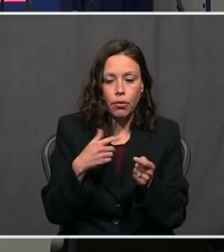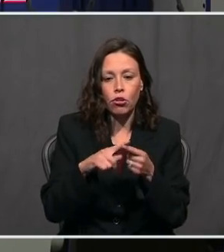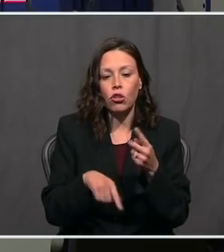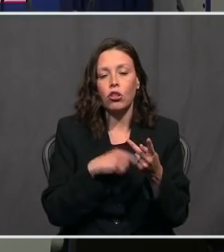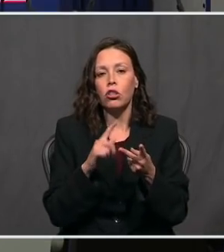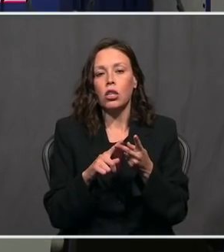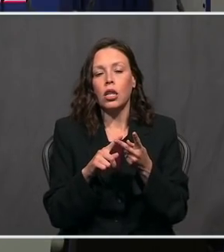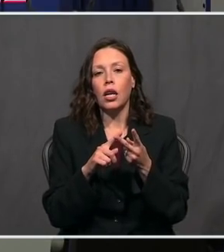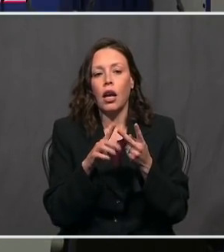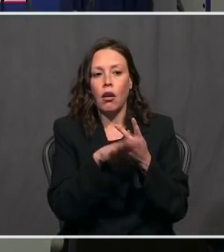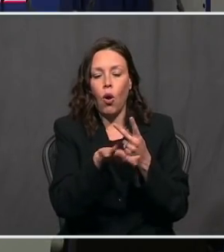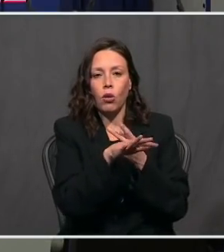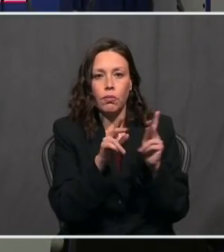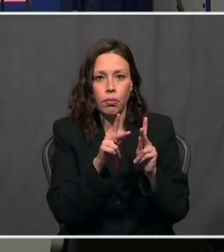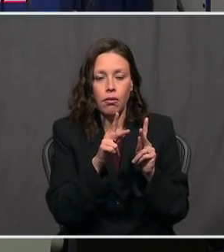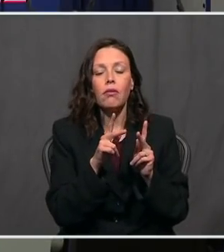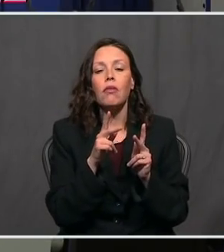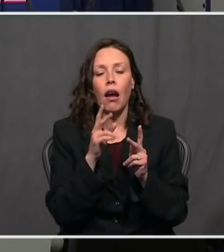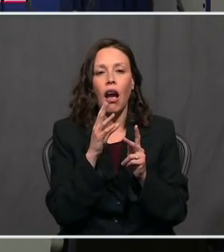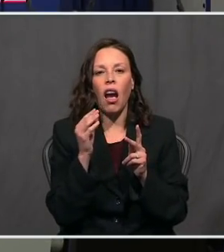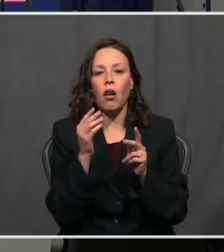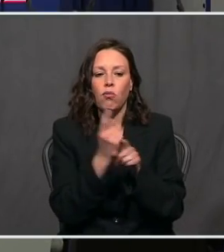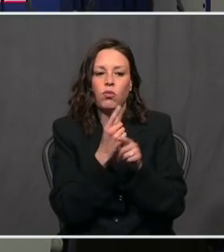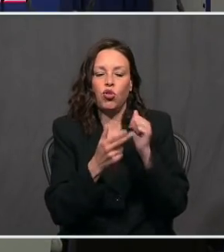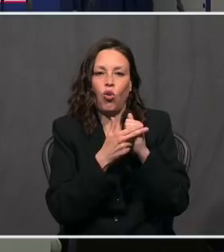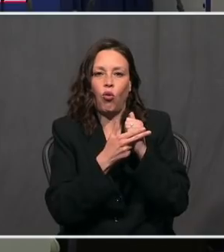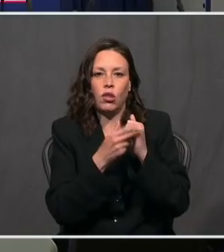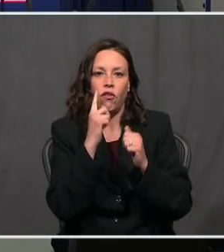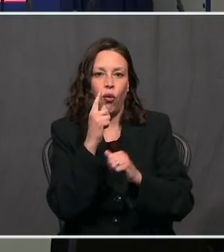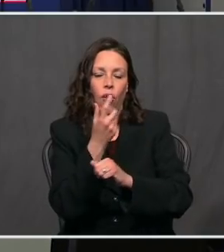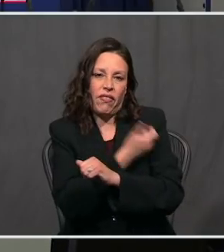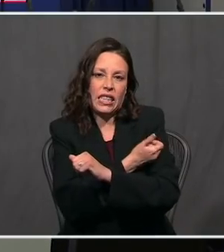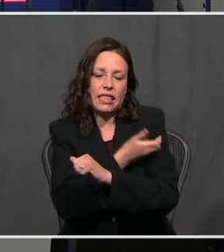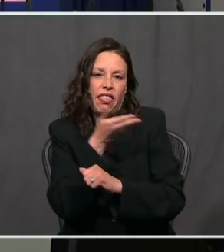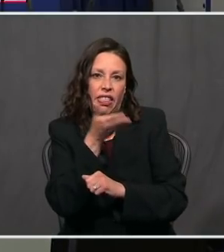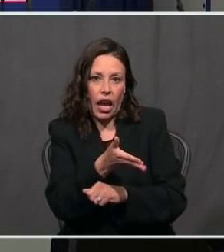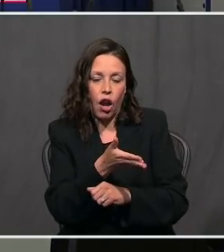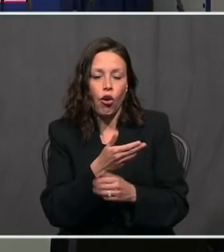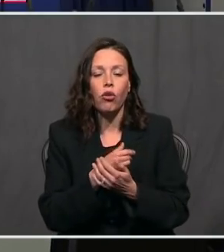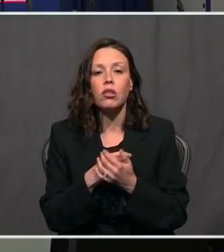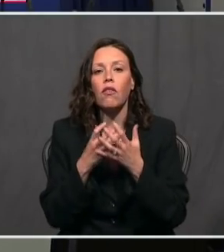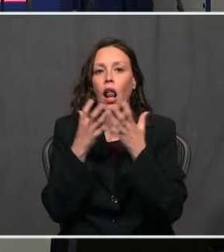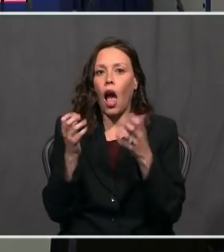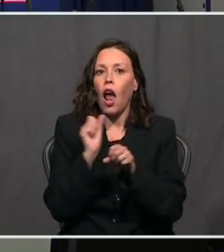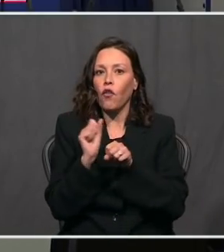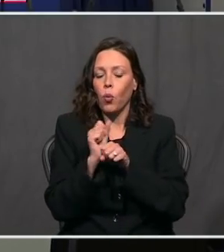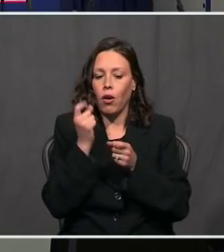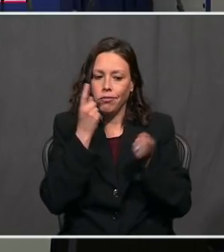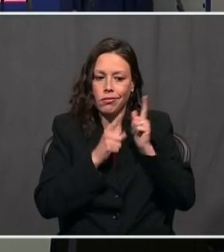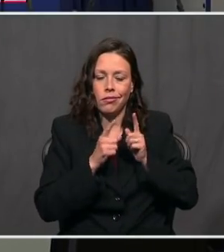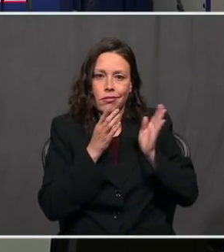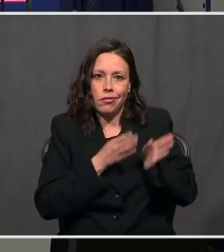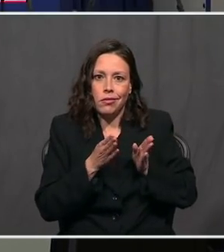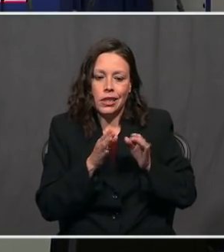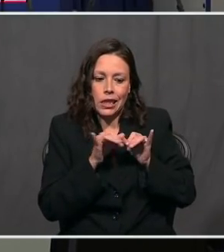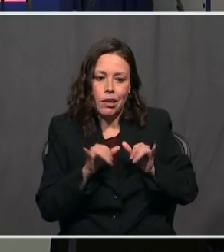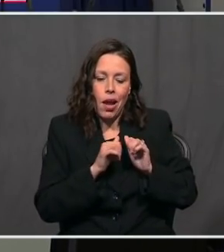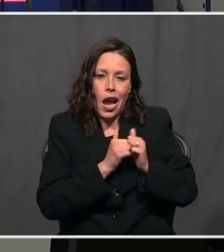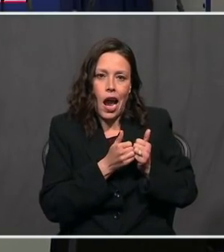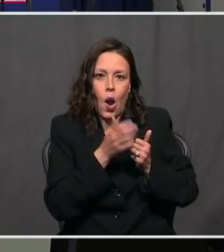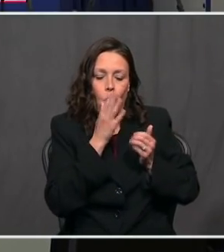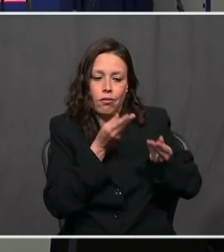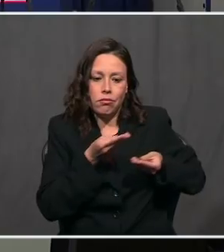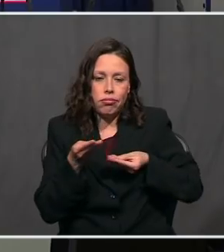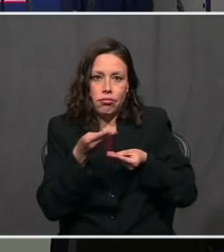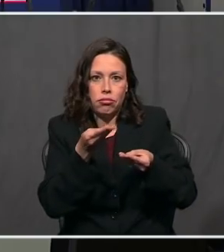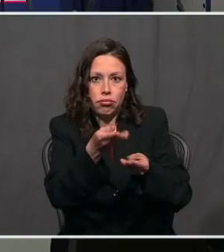for obviously the public, and we have appropriate storage for the vaccines as well. So a lot of work being done on the logistics of how we're going to get it there as